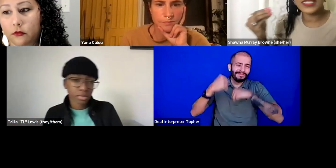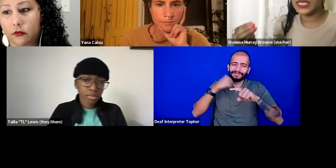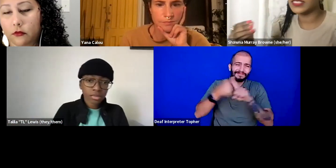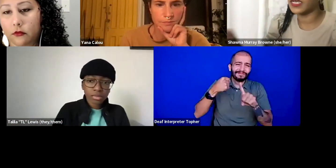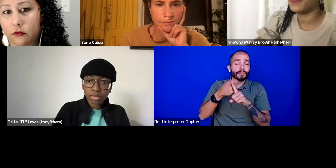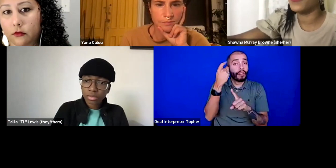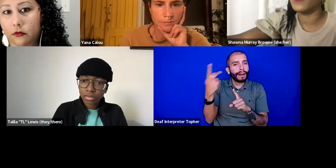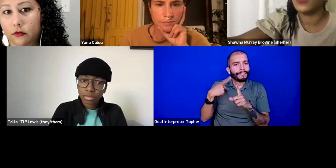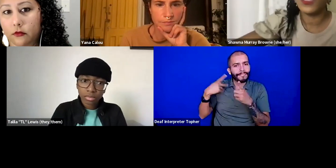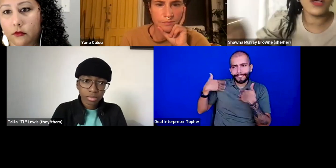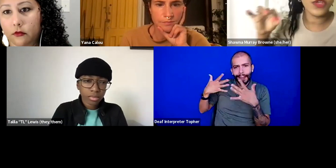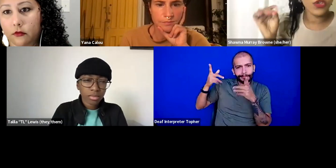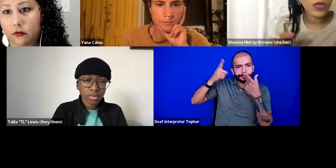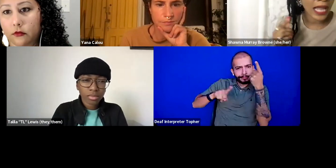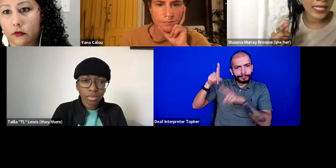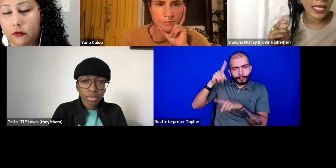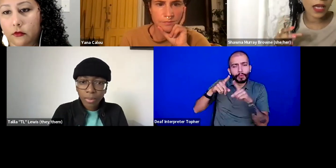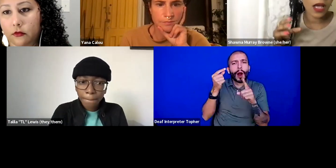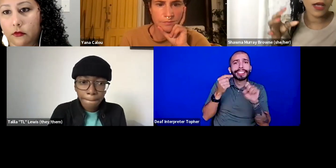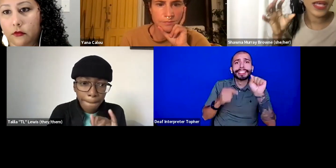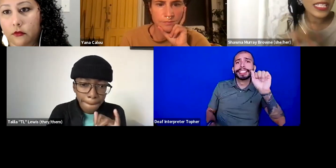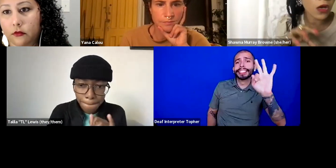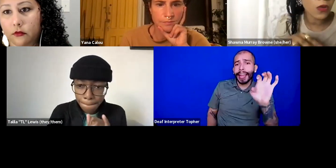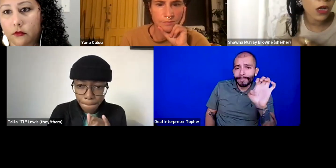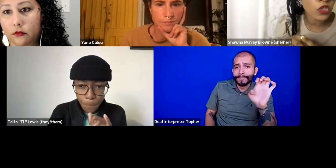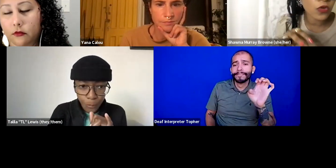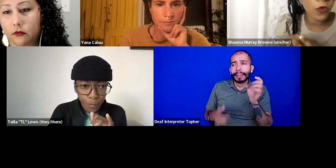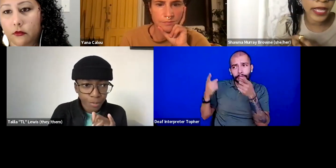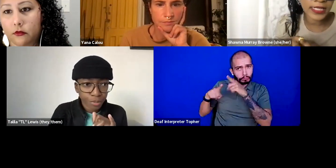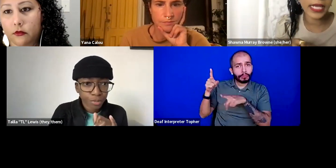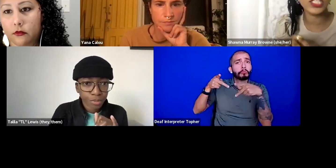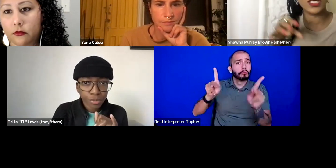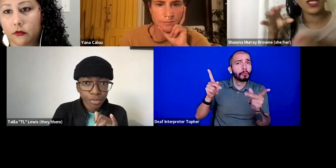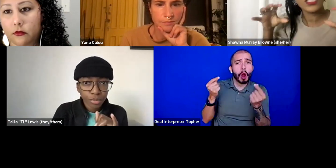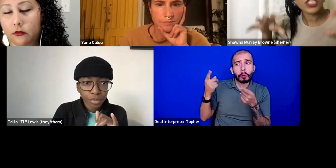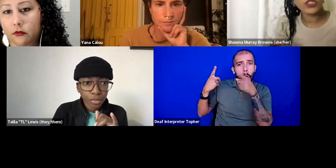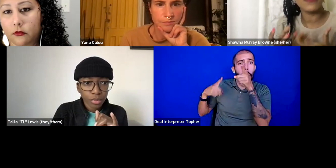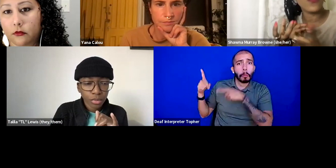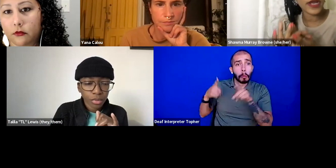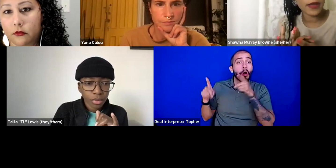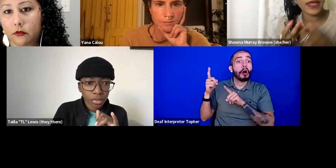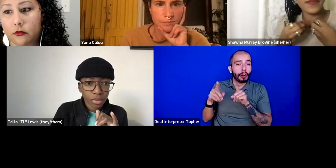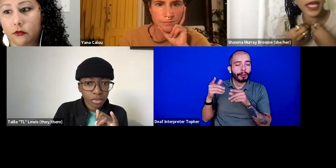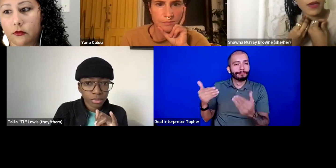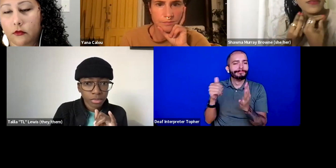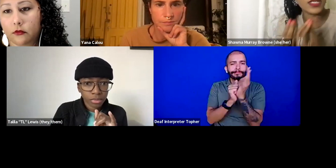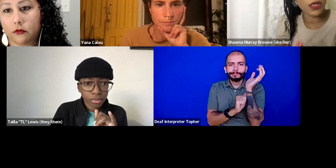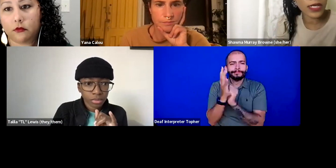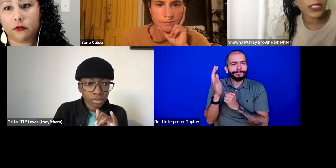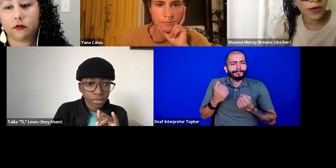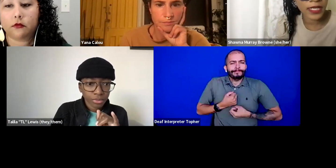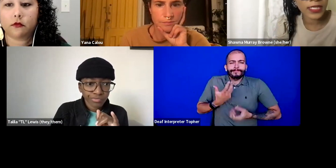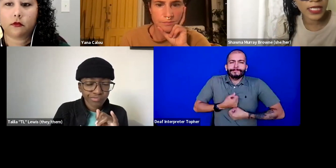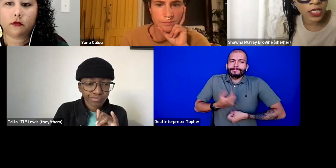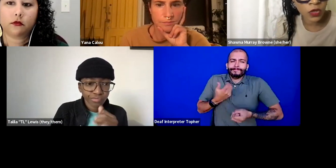That is an example of utilizing his own cultural orientation to support him in being able to put his